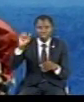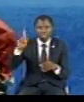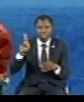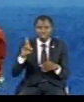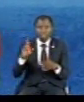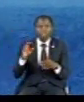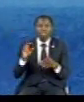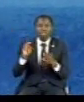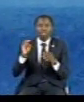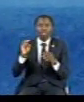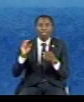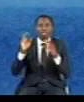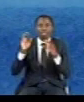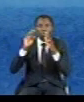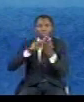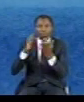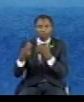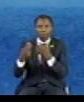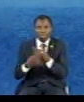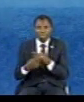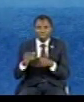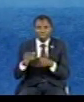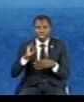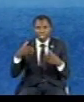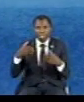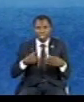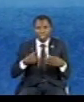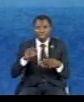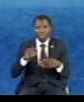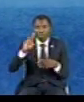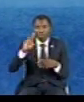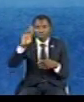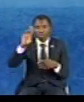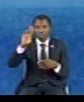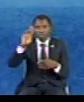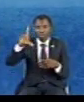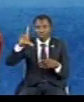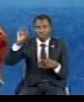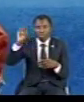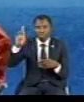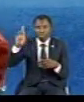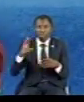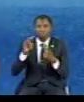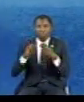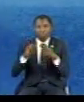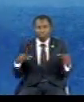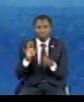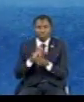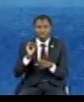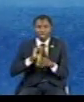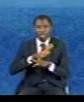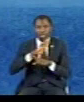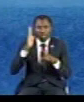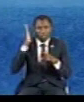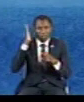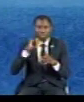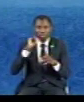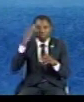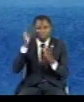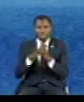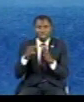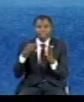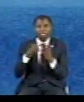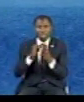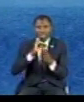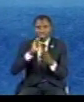painful. Sometimes when the pain will come, I will not even know that it's ulcer. Many of our brethren, they are aware of it.